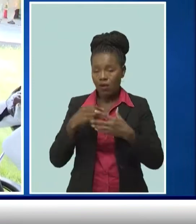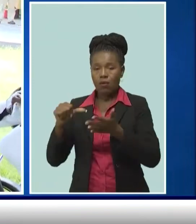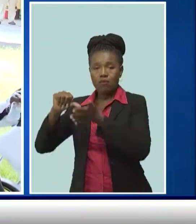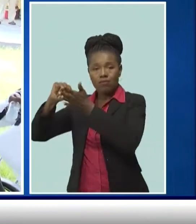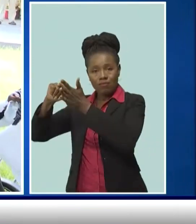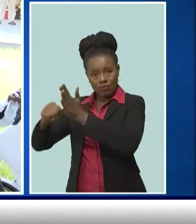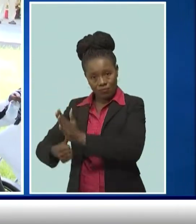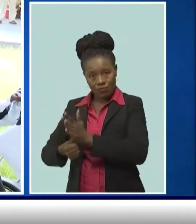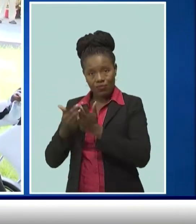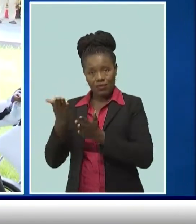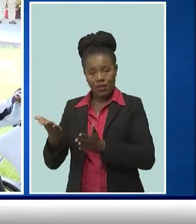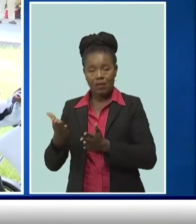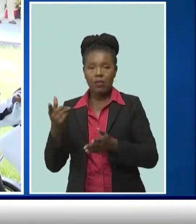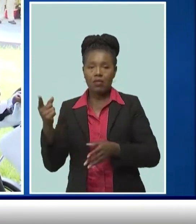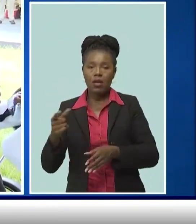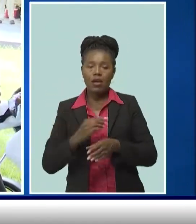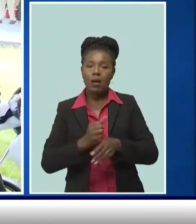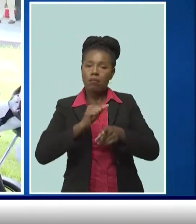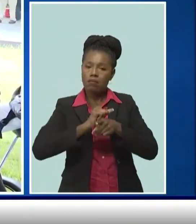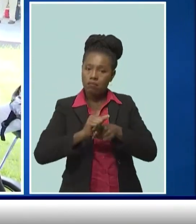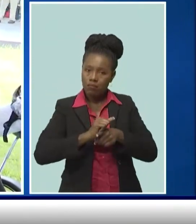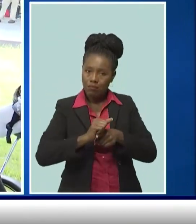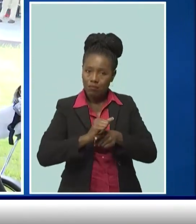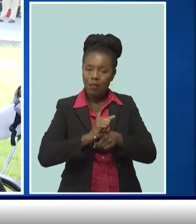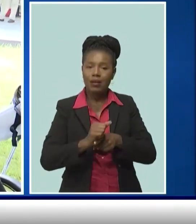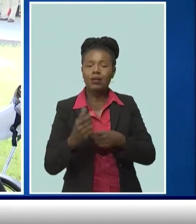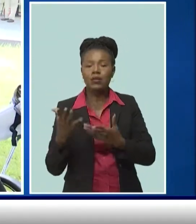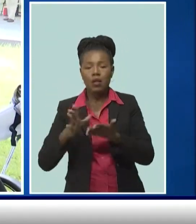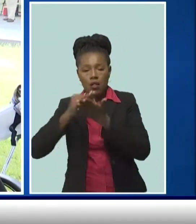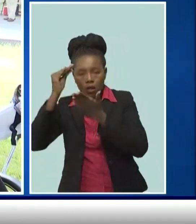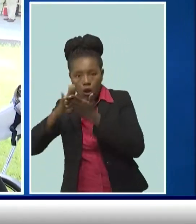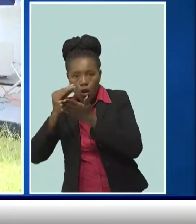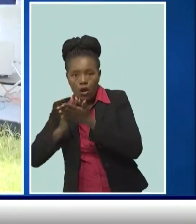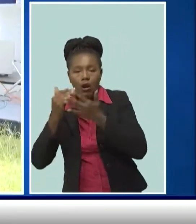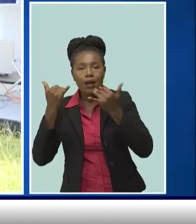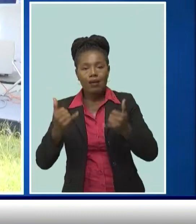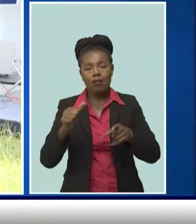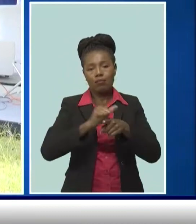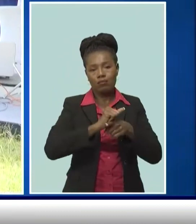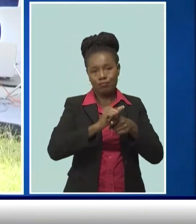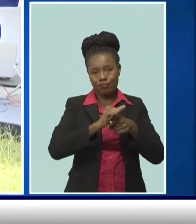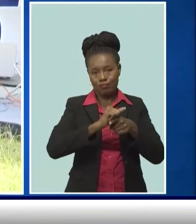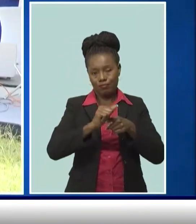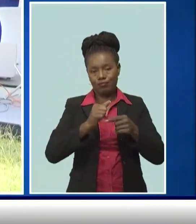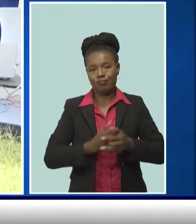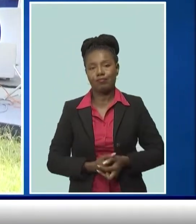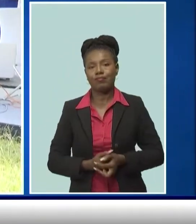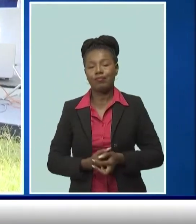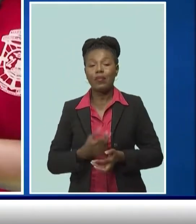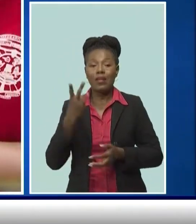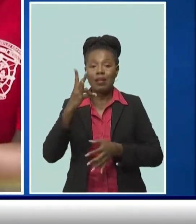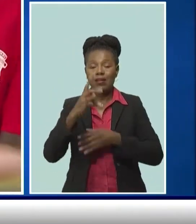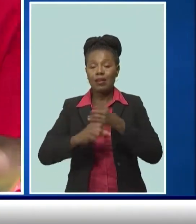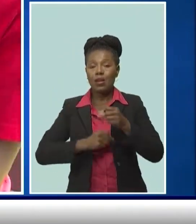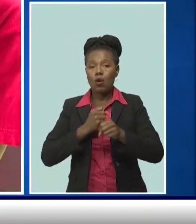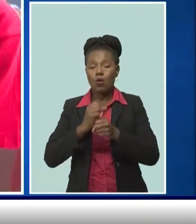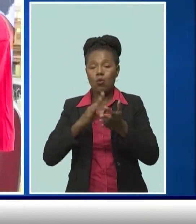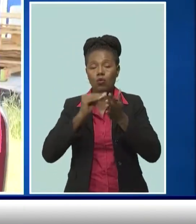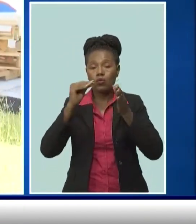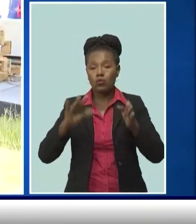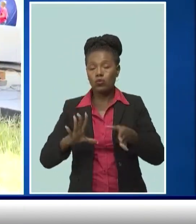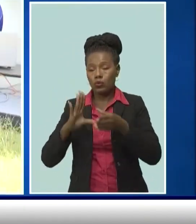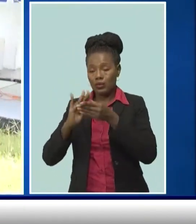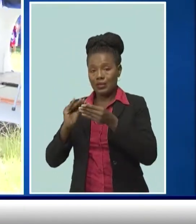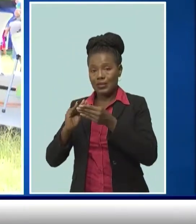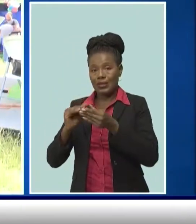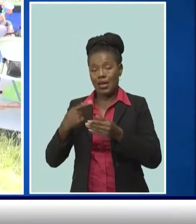at school, and the children can put into practice what is being taught in the classroom. 17-year-old student Kizaya Grosner tells